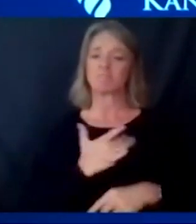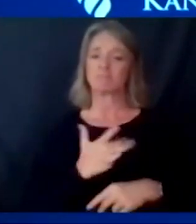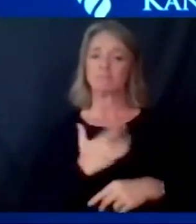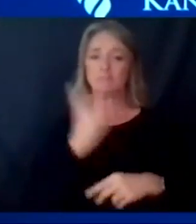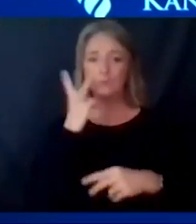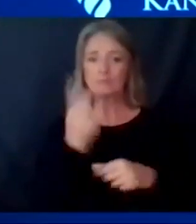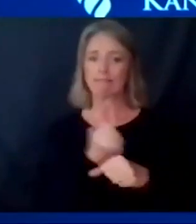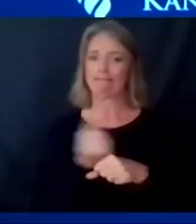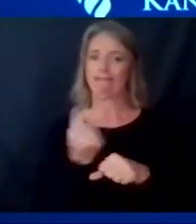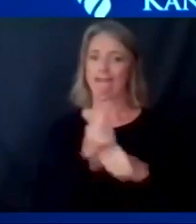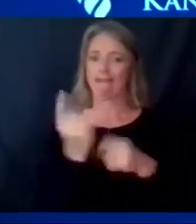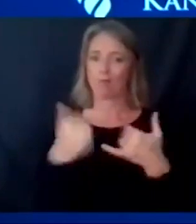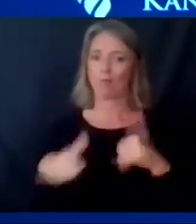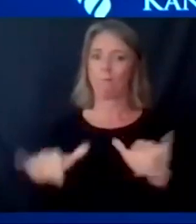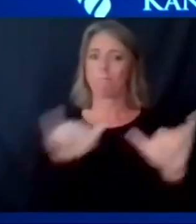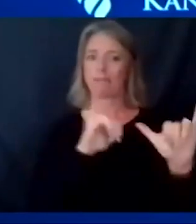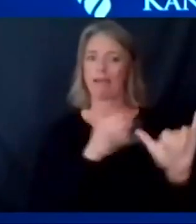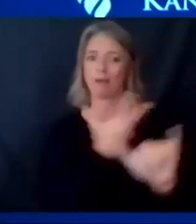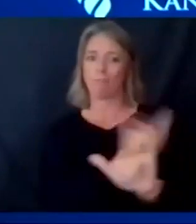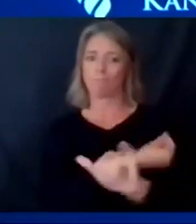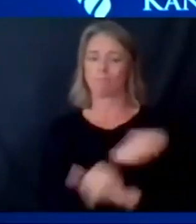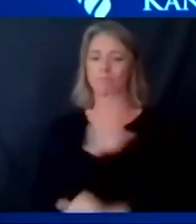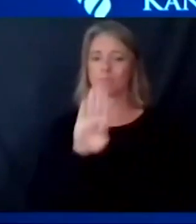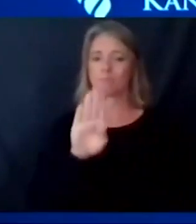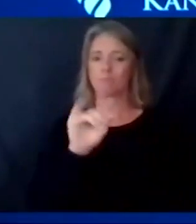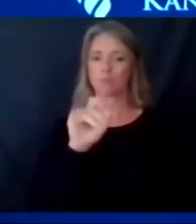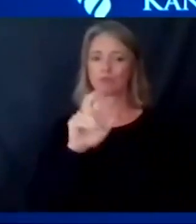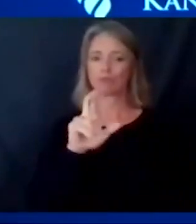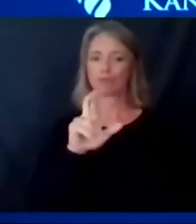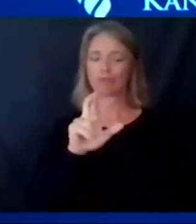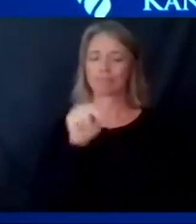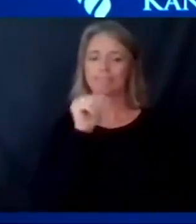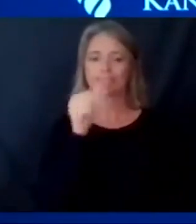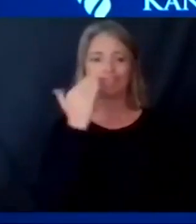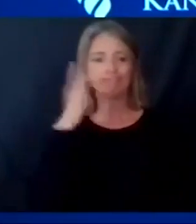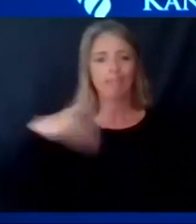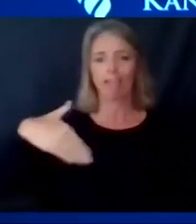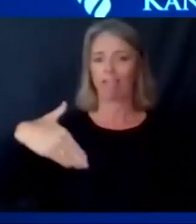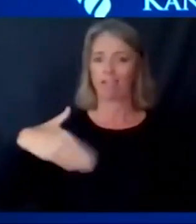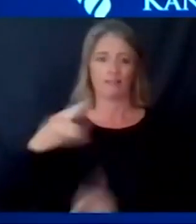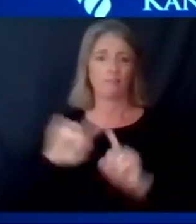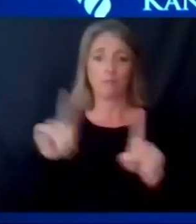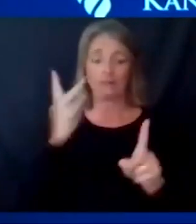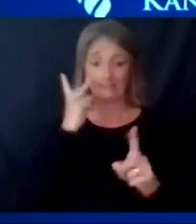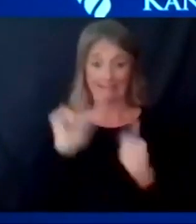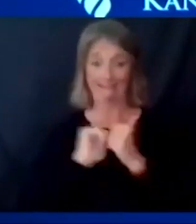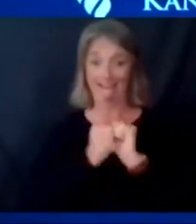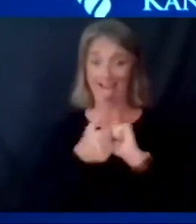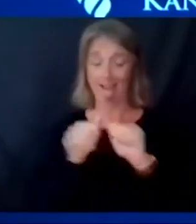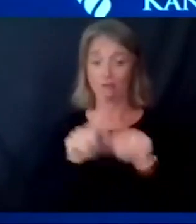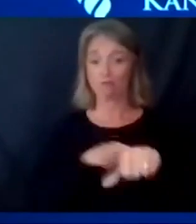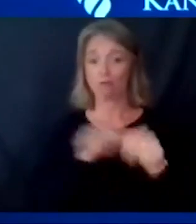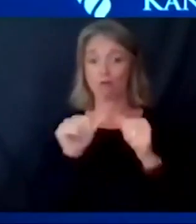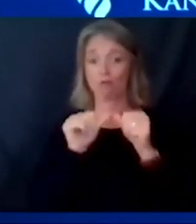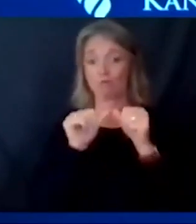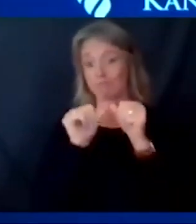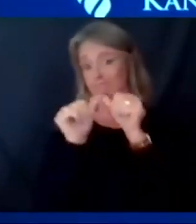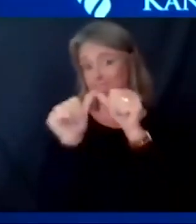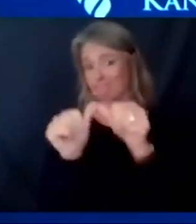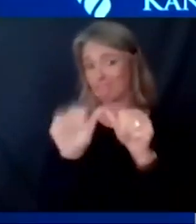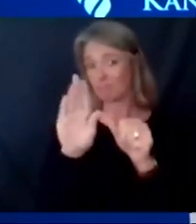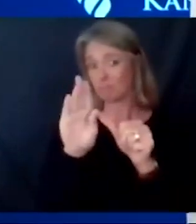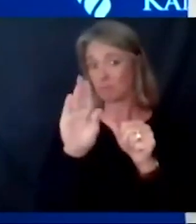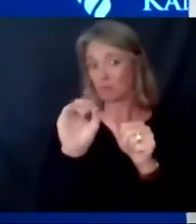know that because we've got to see how long this new booster lasts with any one of these any one of these classes of